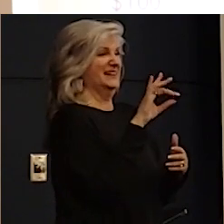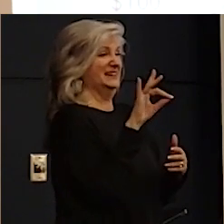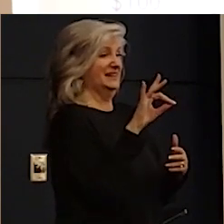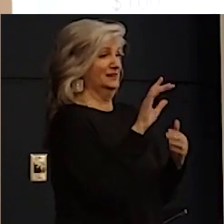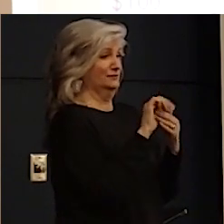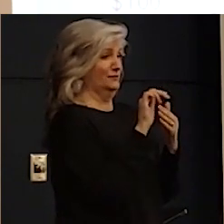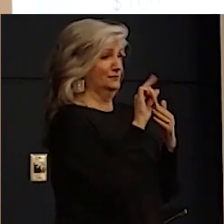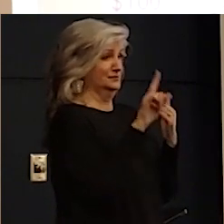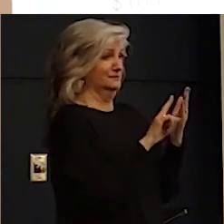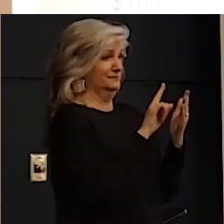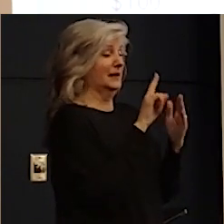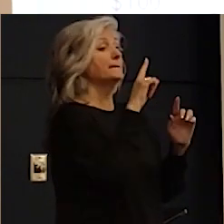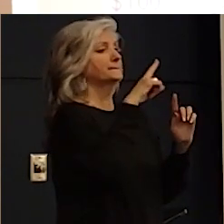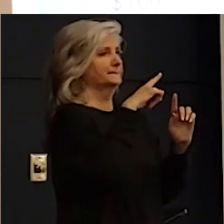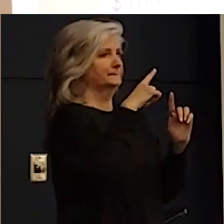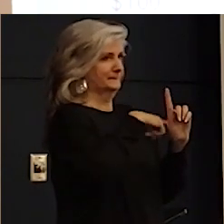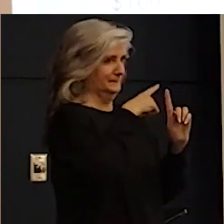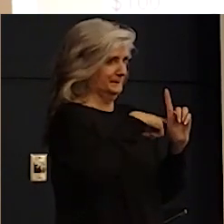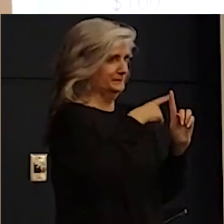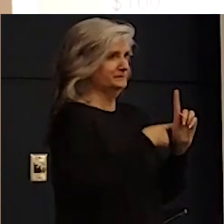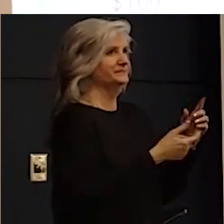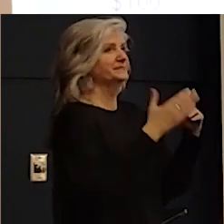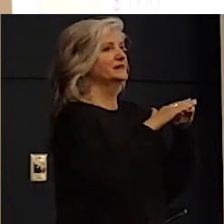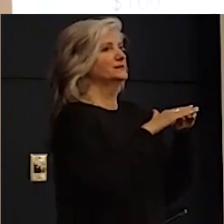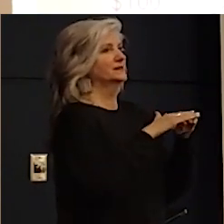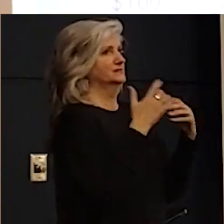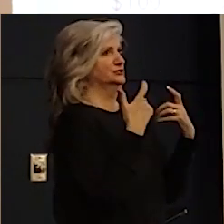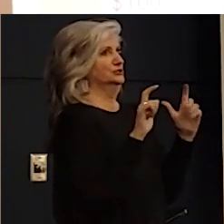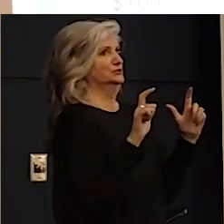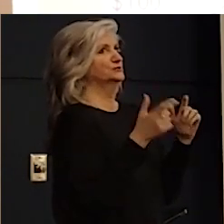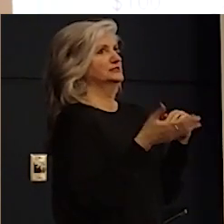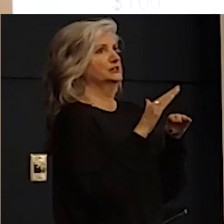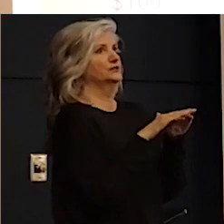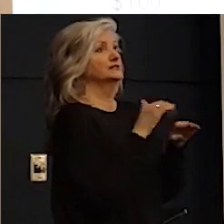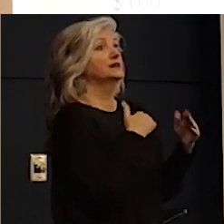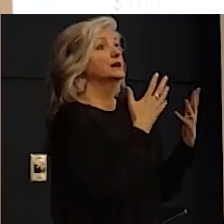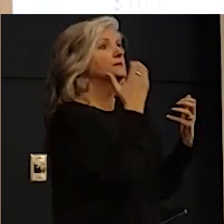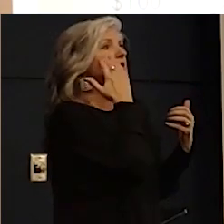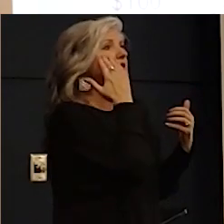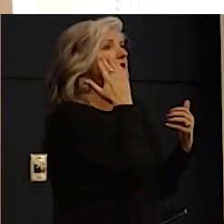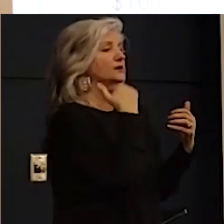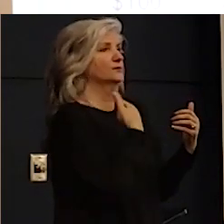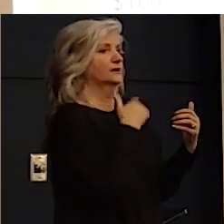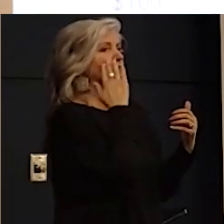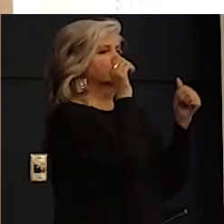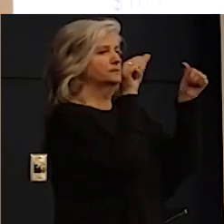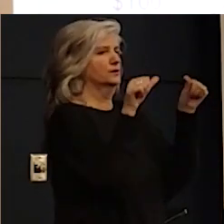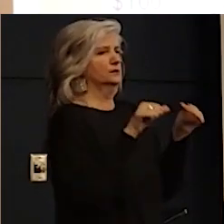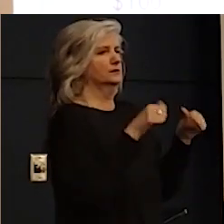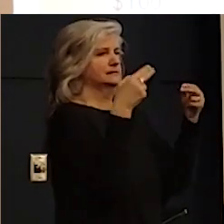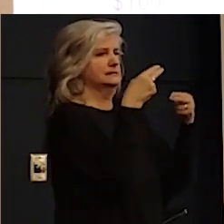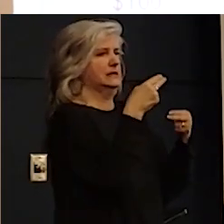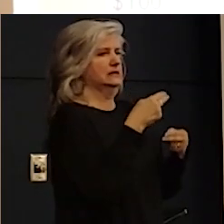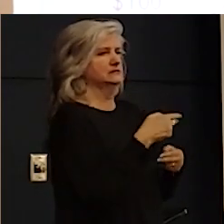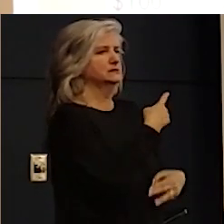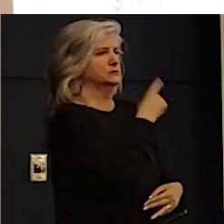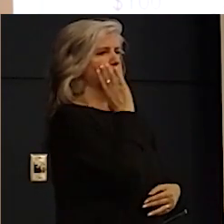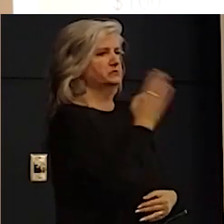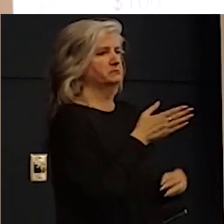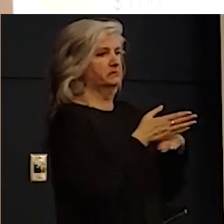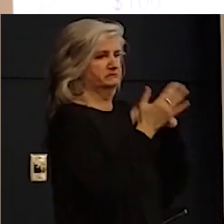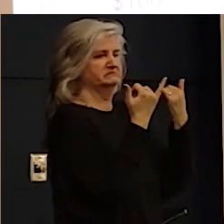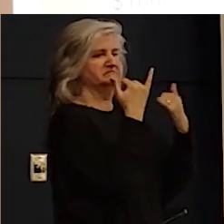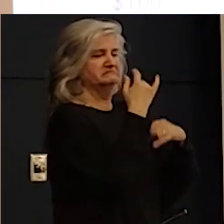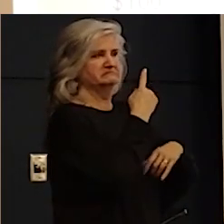month bill increase. Massive. I do want to note, we will post these slides at the after